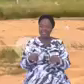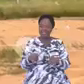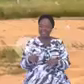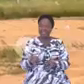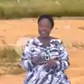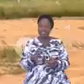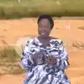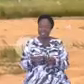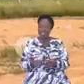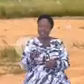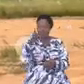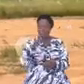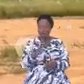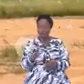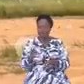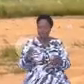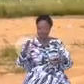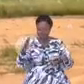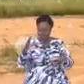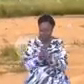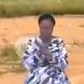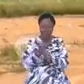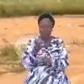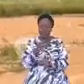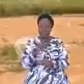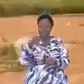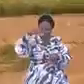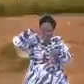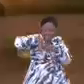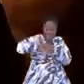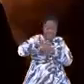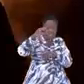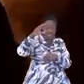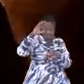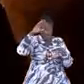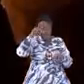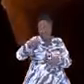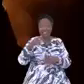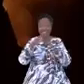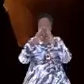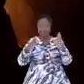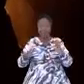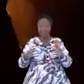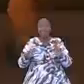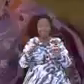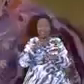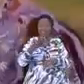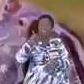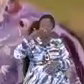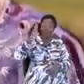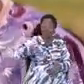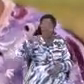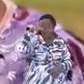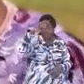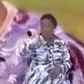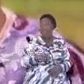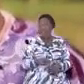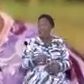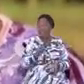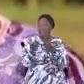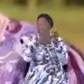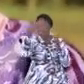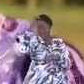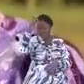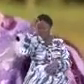house? Inside my house. I'm a native man. I'm a herbalist. And they do juju. The